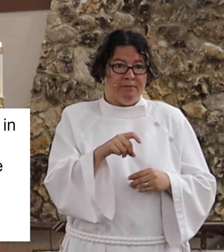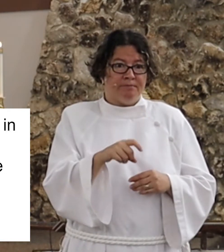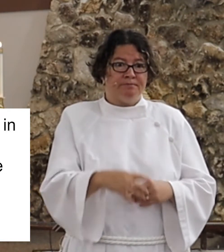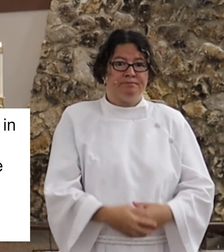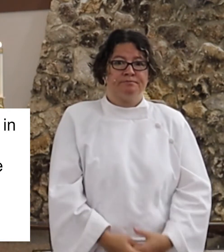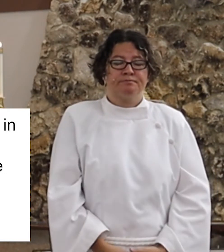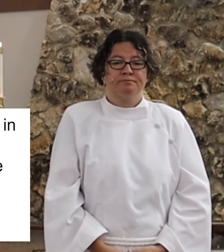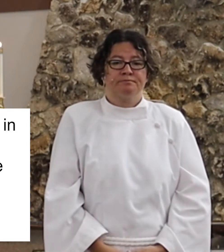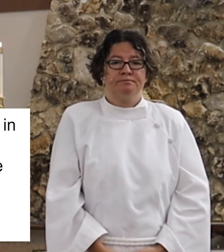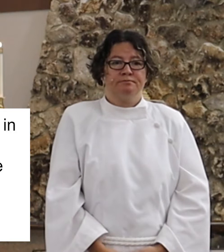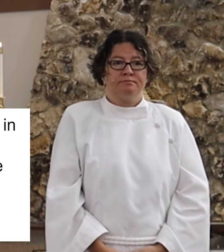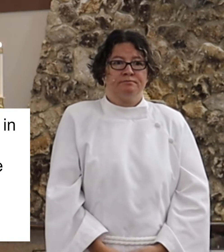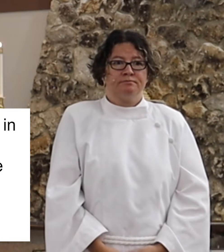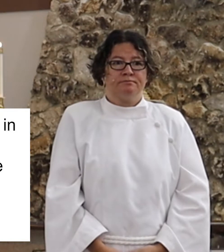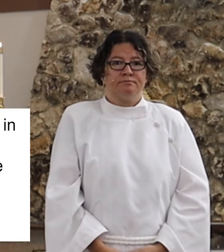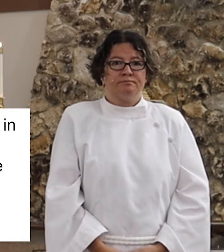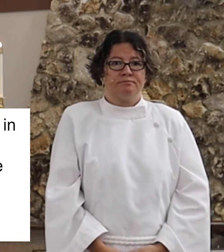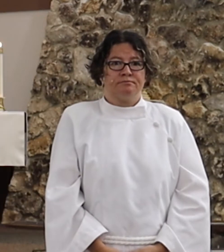need.